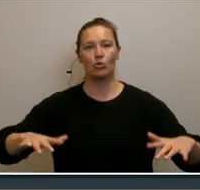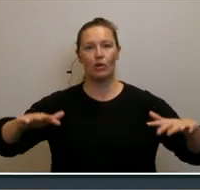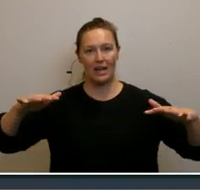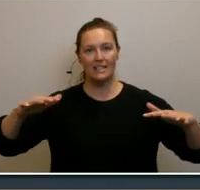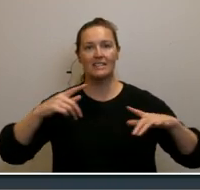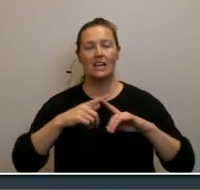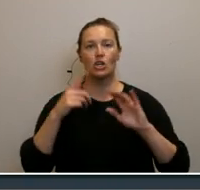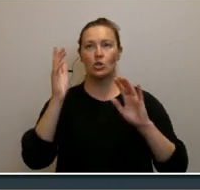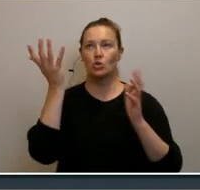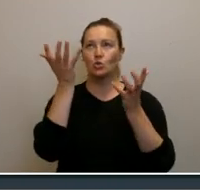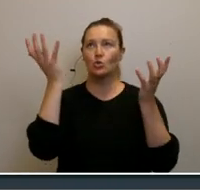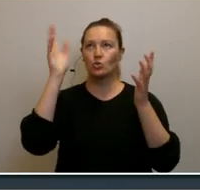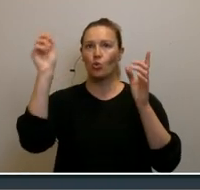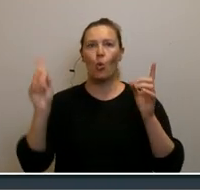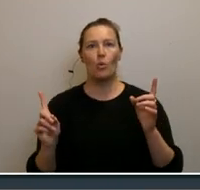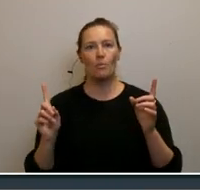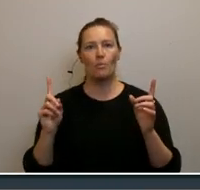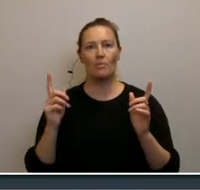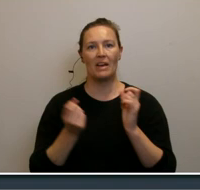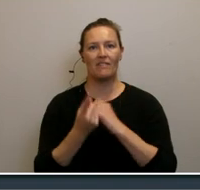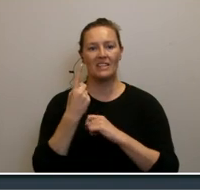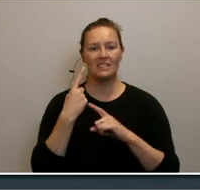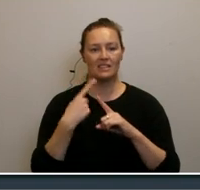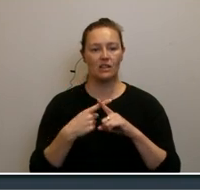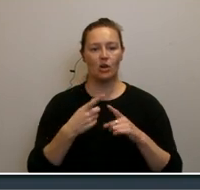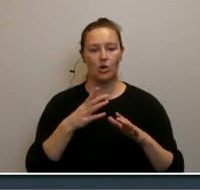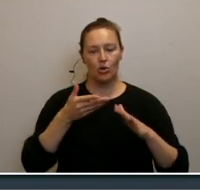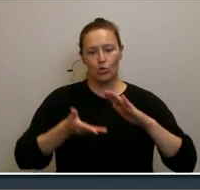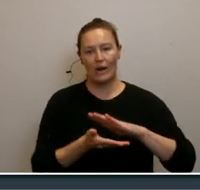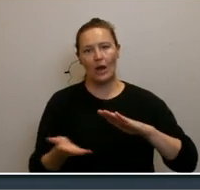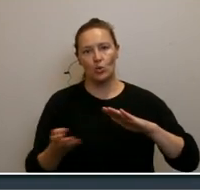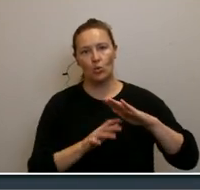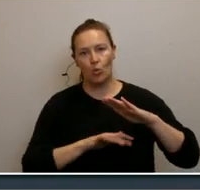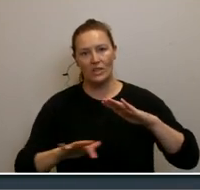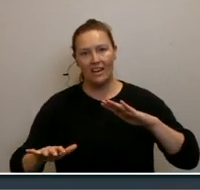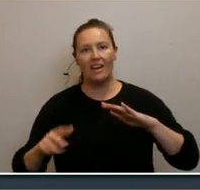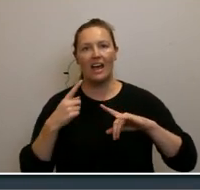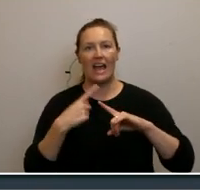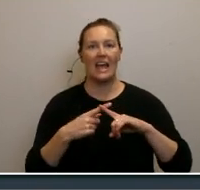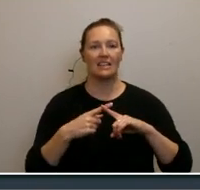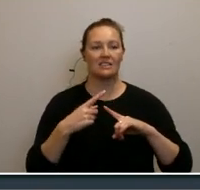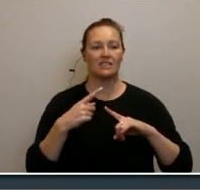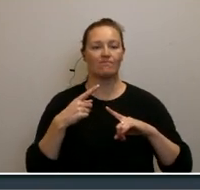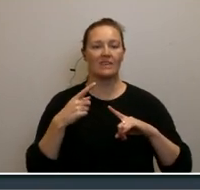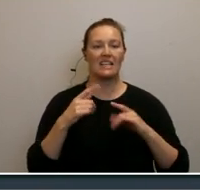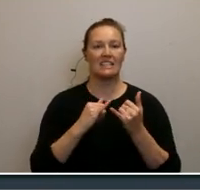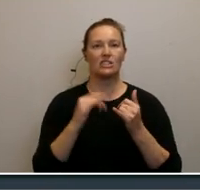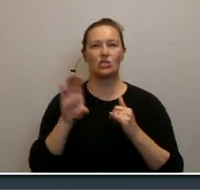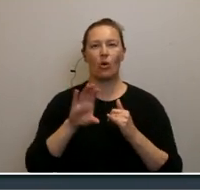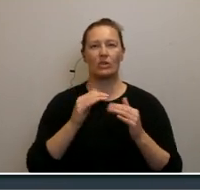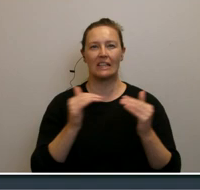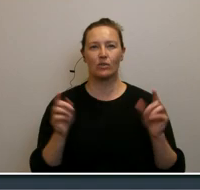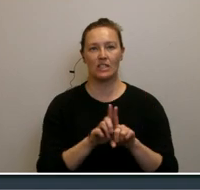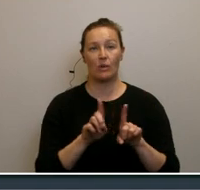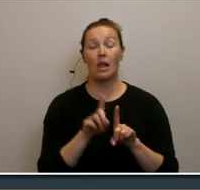events, changes in groundwater and salinity levels. But I consider the project is still valuable and very worthy